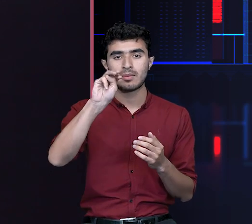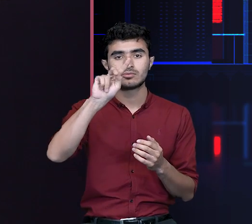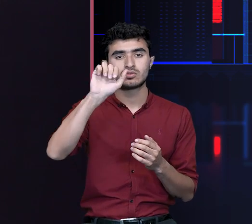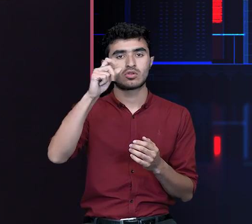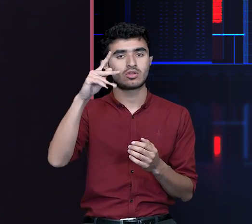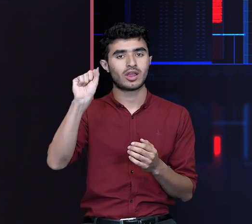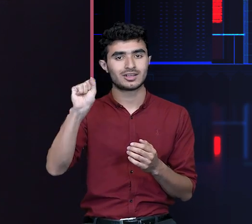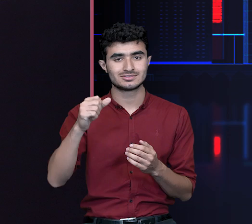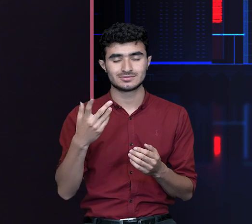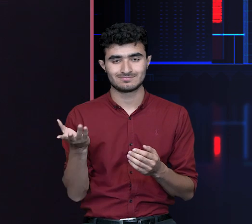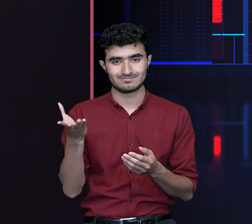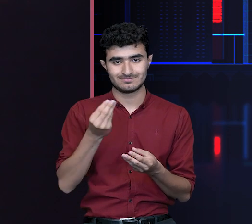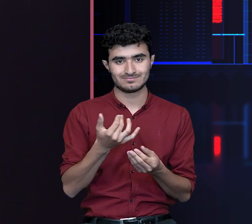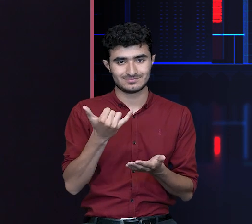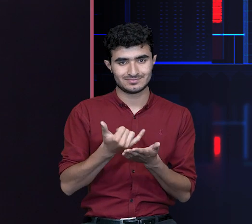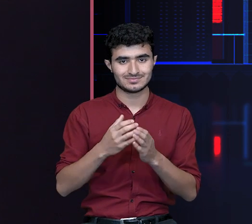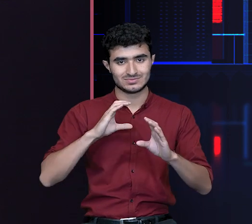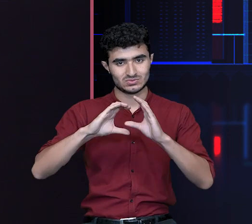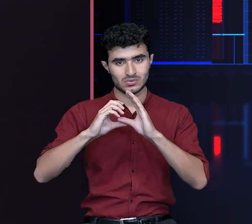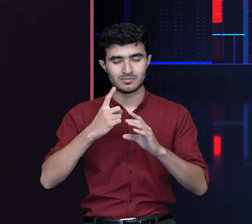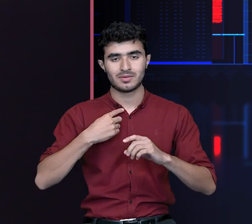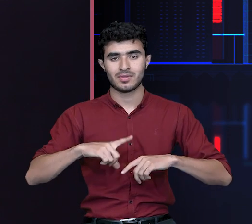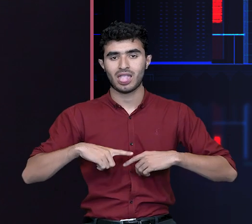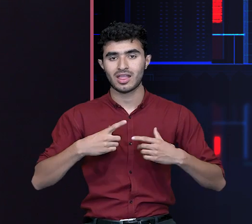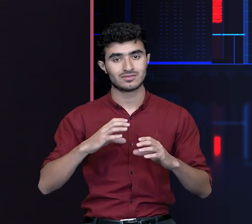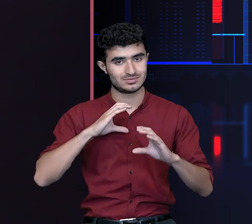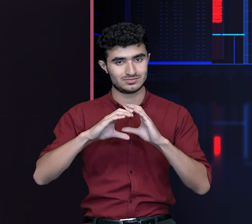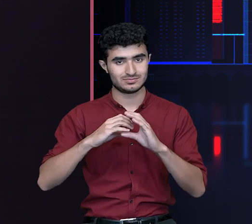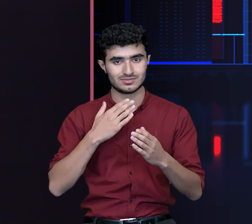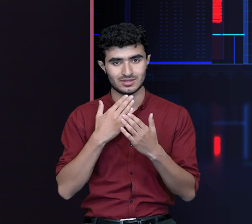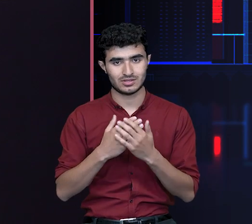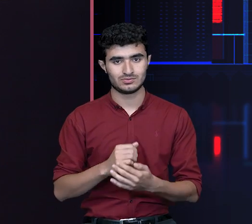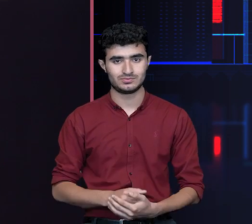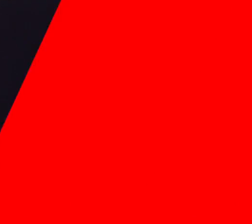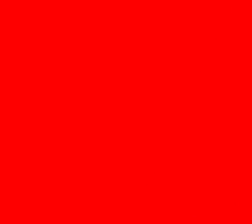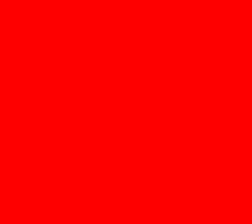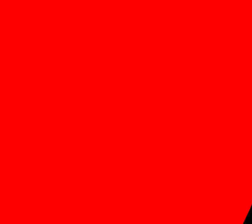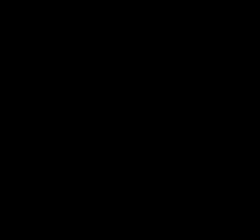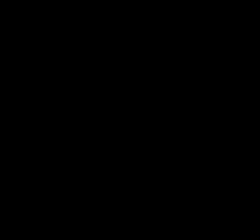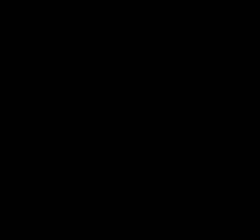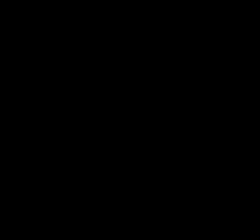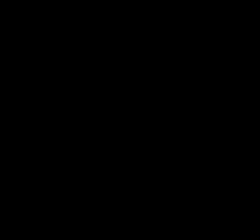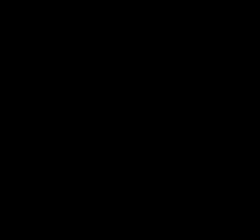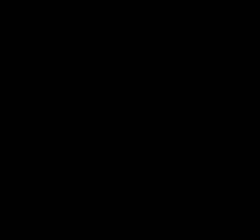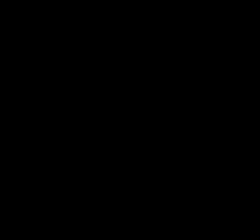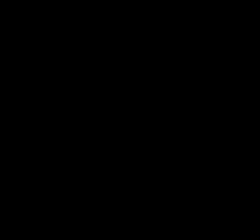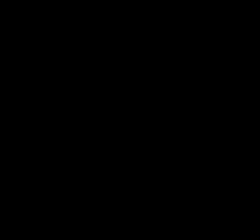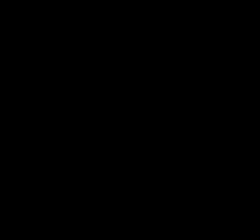MM Talks for letting me be here, sharing my journey, and also sharing my potential.